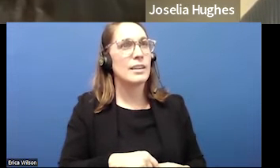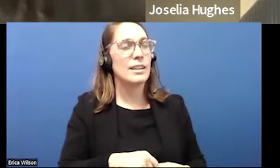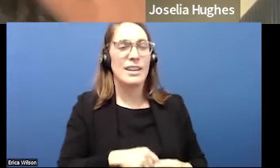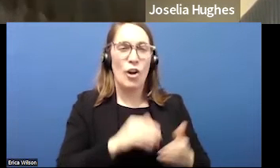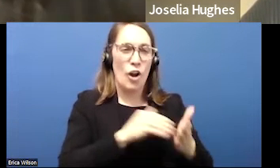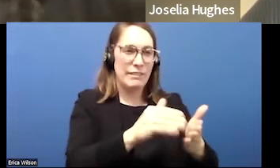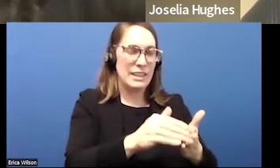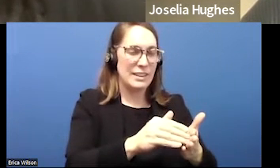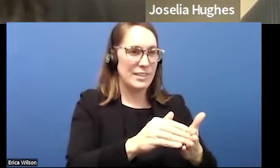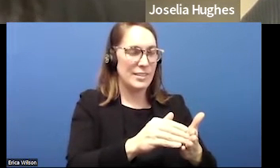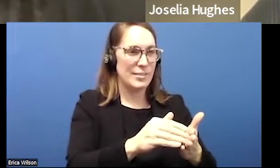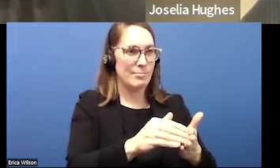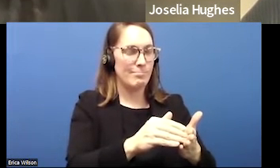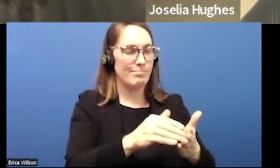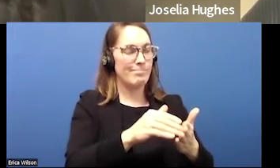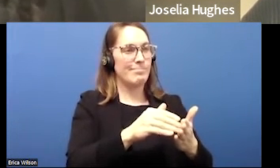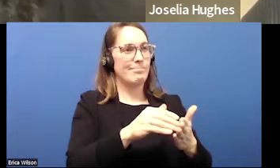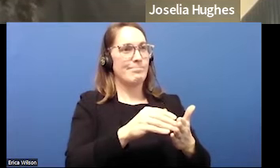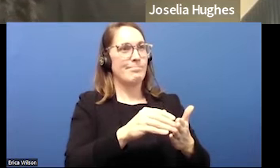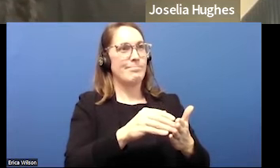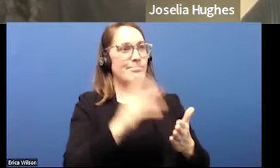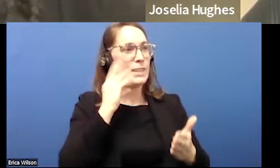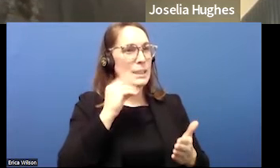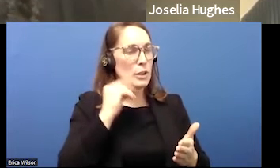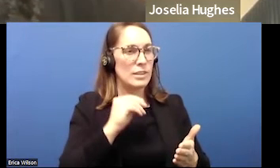there's like a constant interrogation of how we